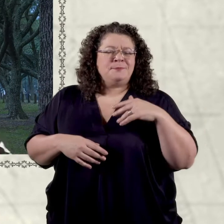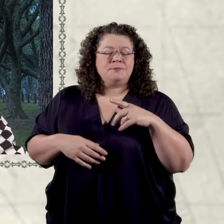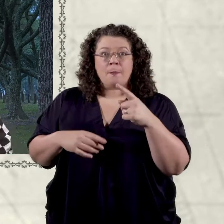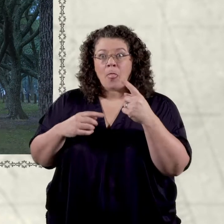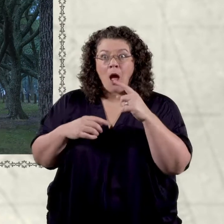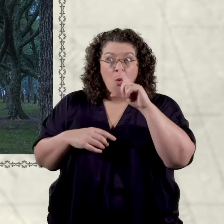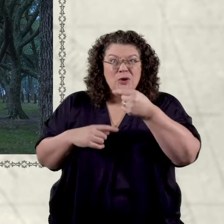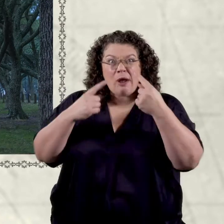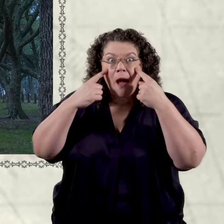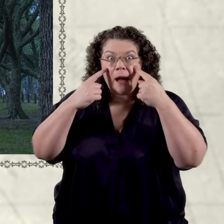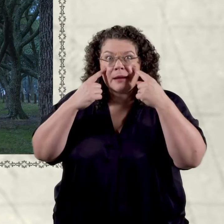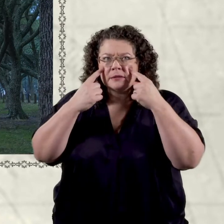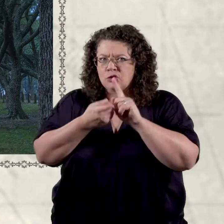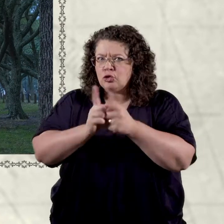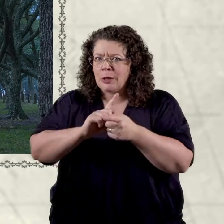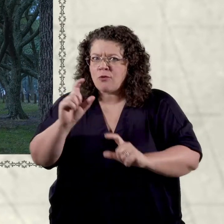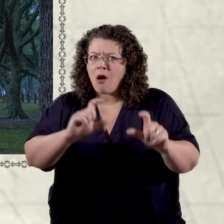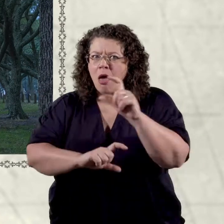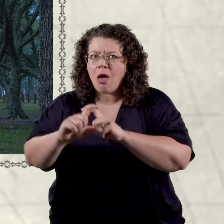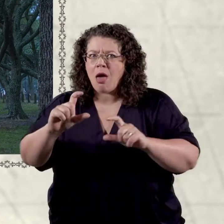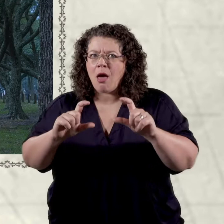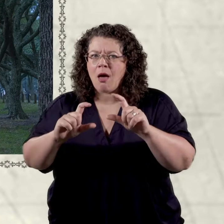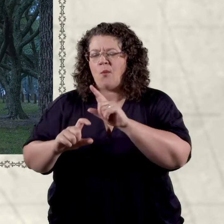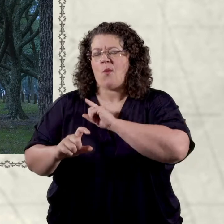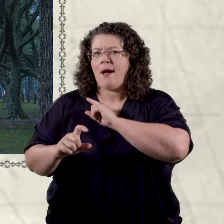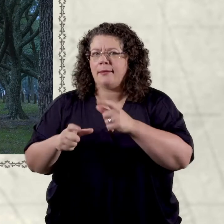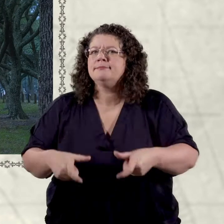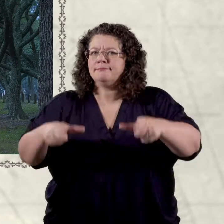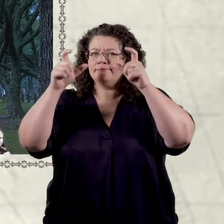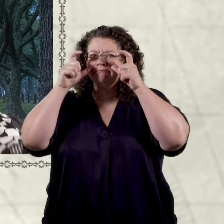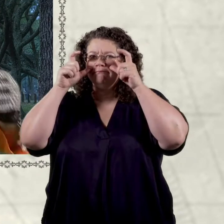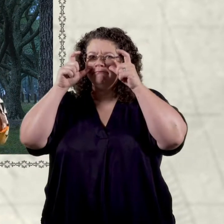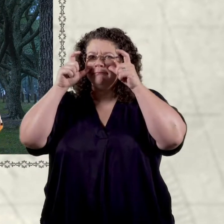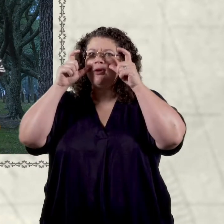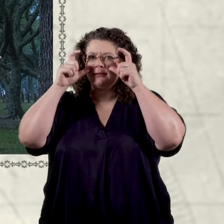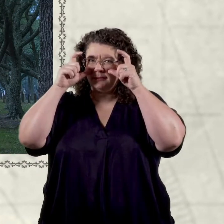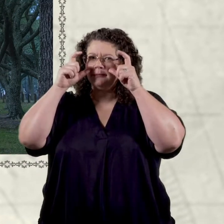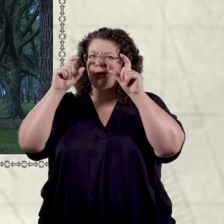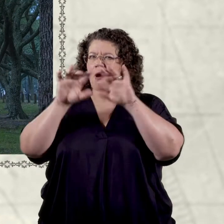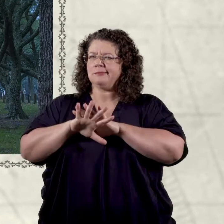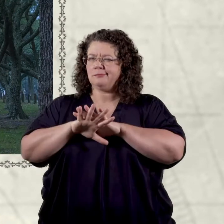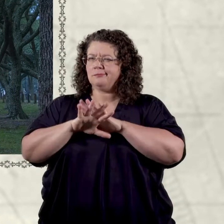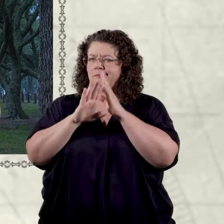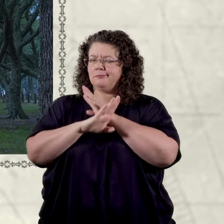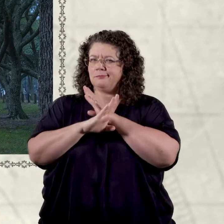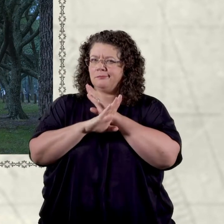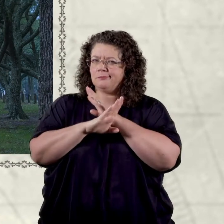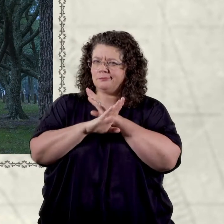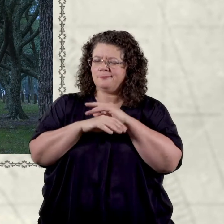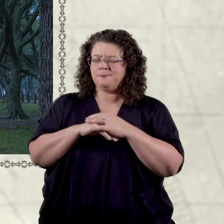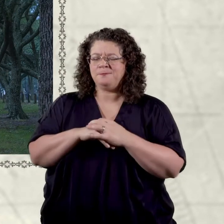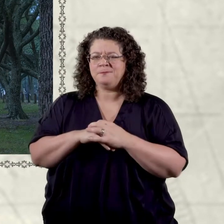A witch's eyes would change colour, so they'd wear sunglasses.